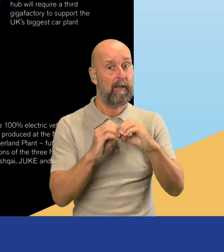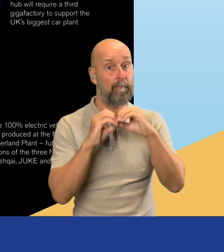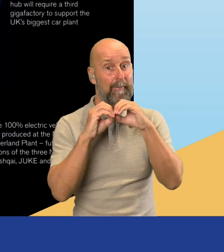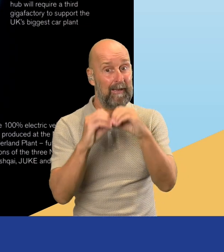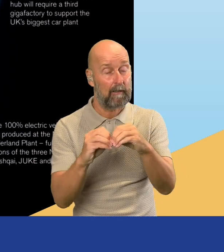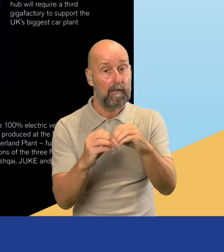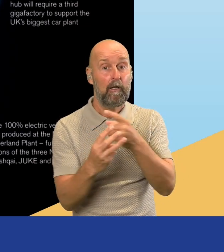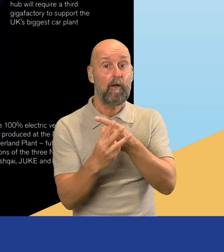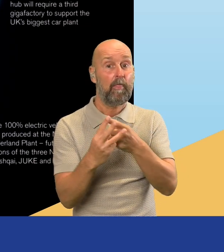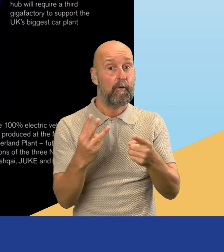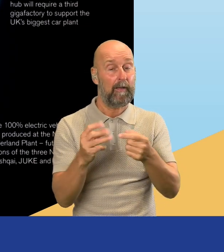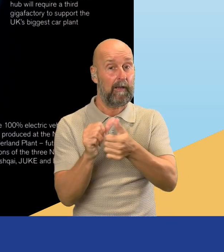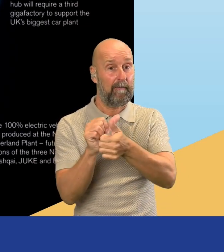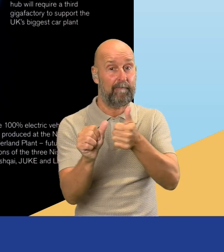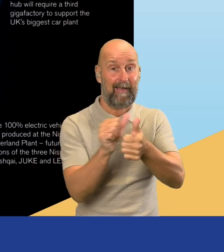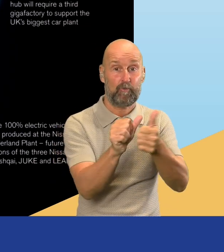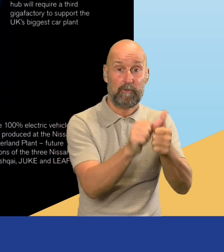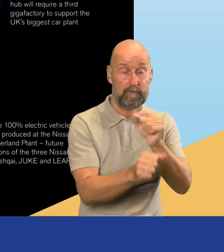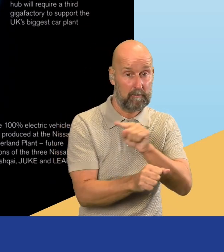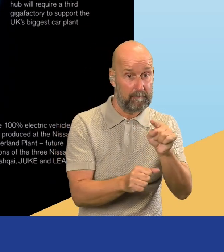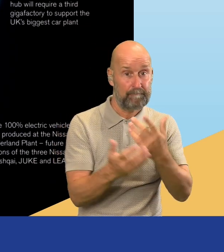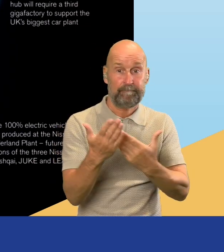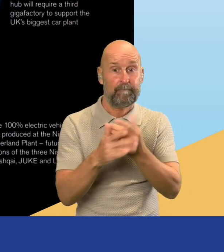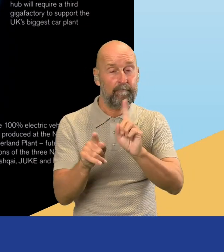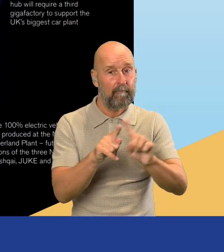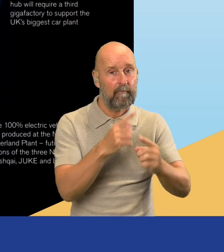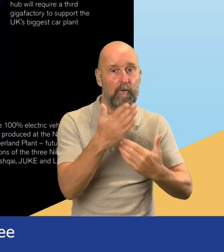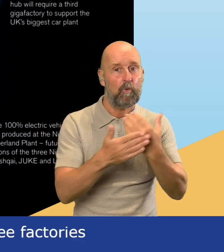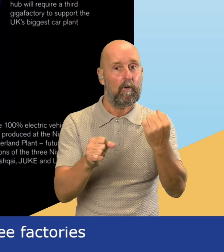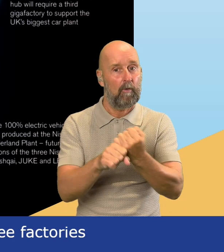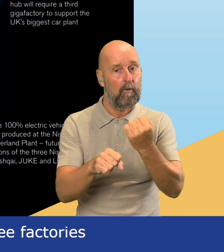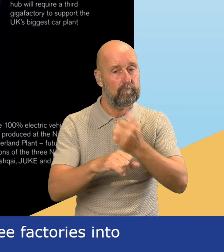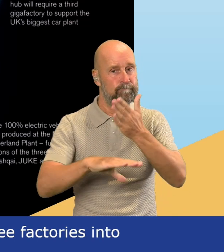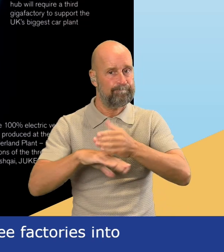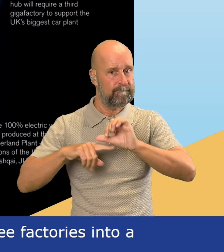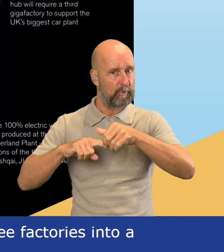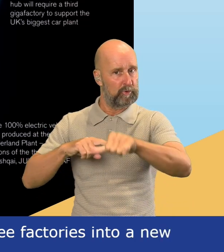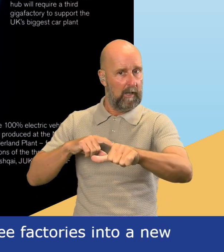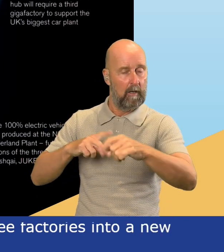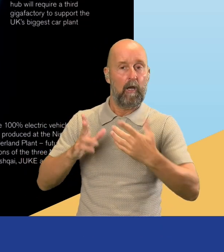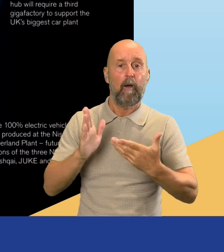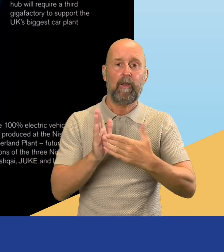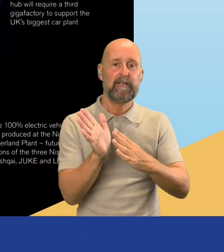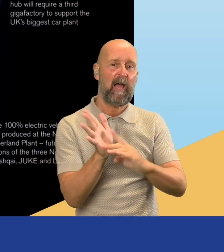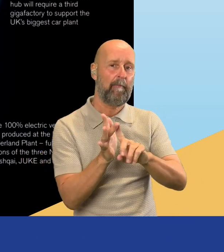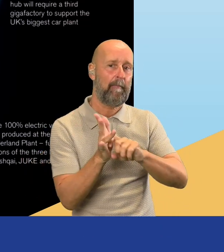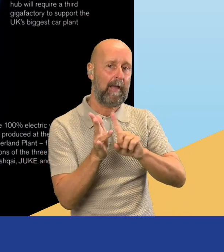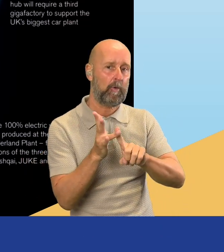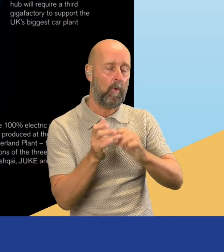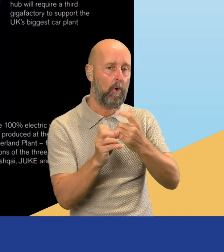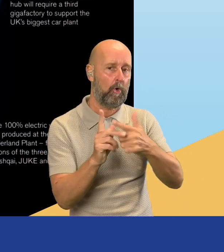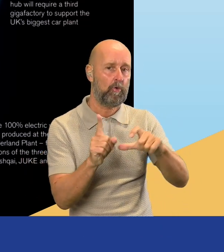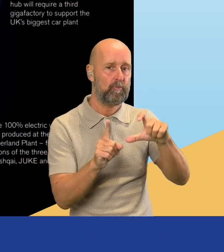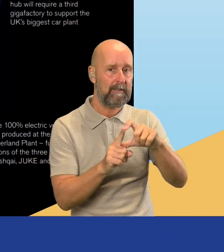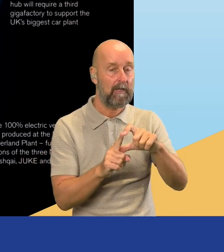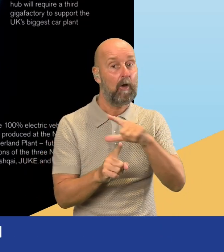3 gigafactories, into a new series of vehicles that will be manufactured on that line, but also a microgrid. So we're going to offset the carbon